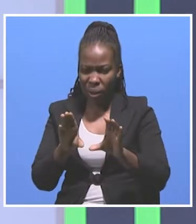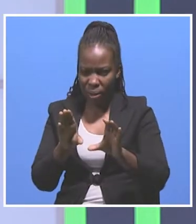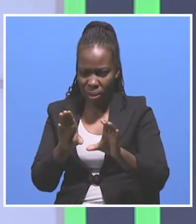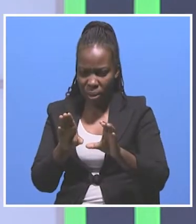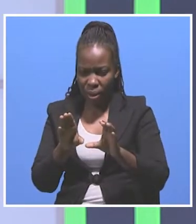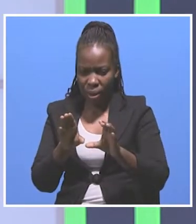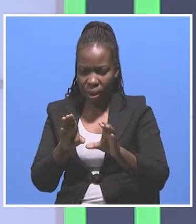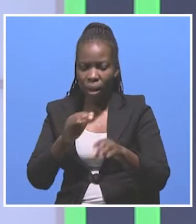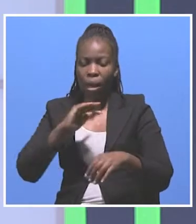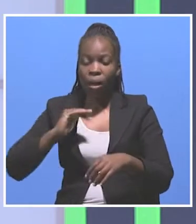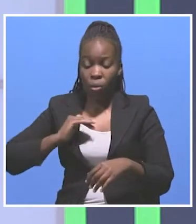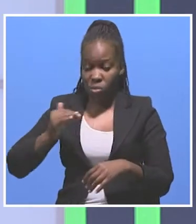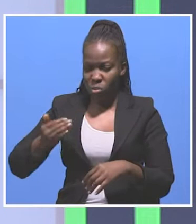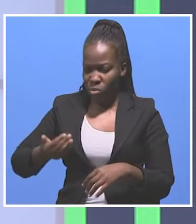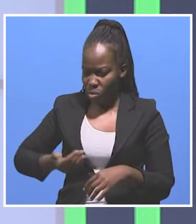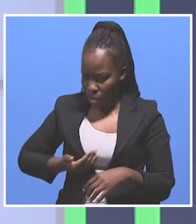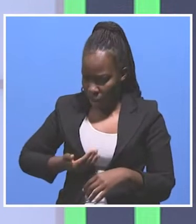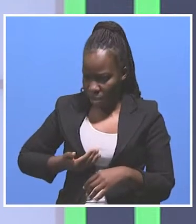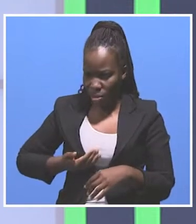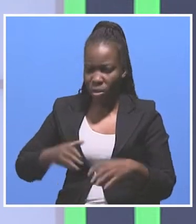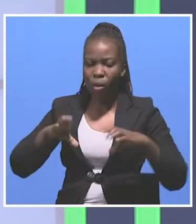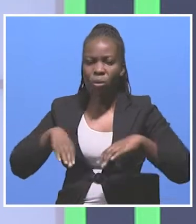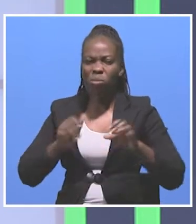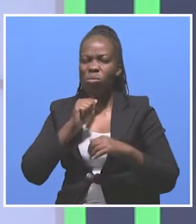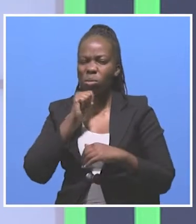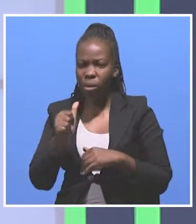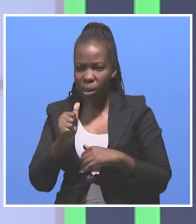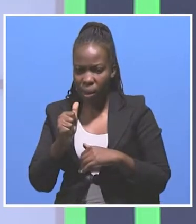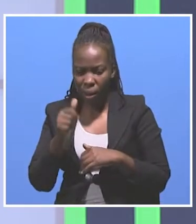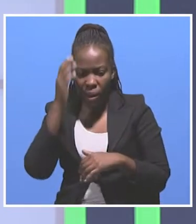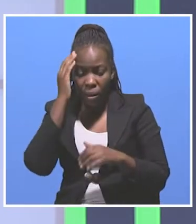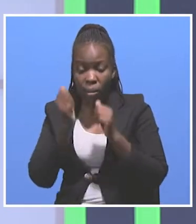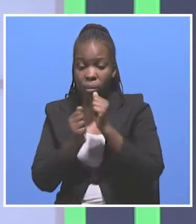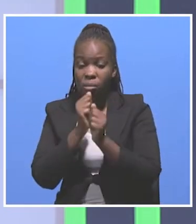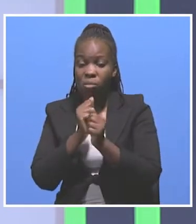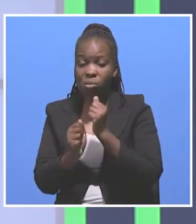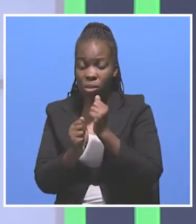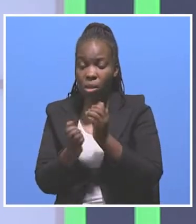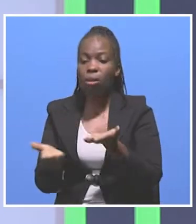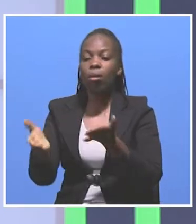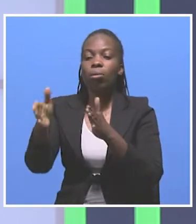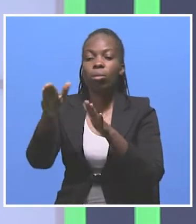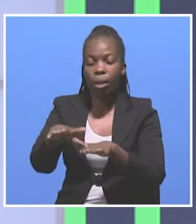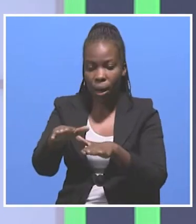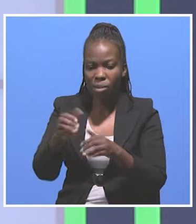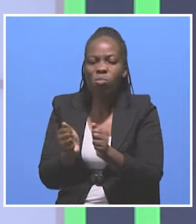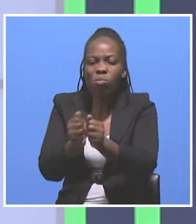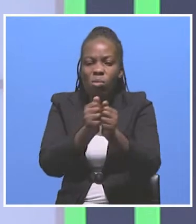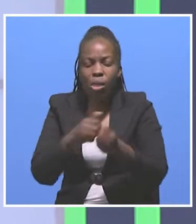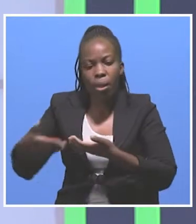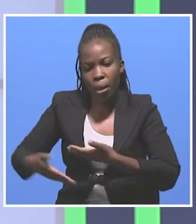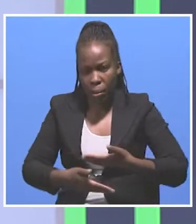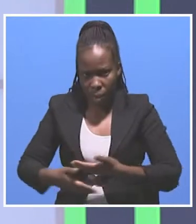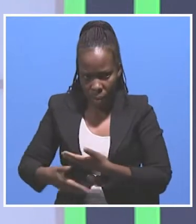not allow a woman to continue with the pregnancy, or else they perish together. Then the doctors then would say,